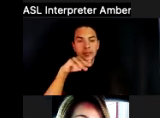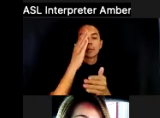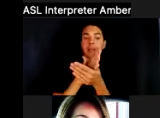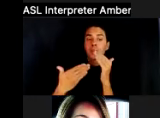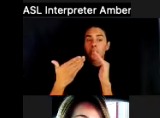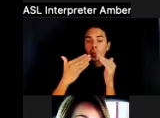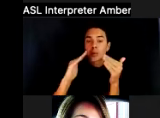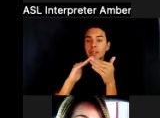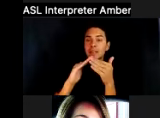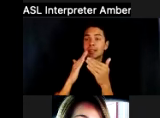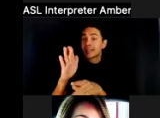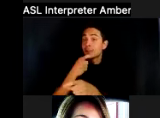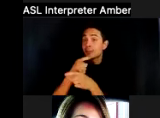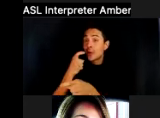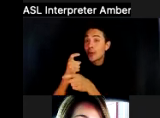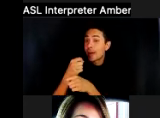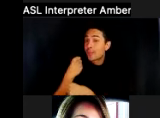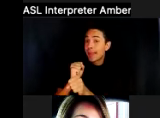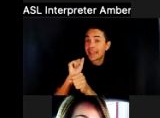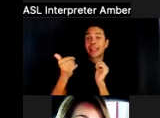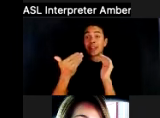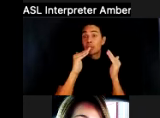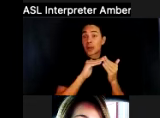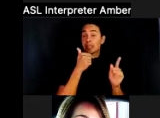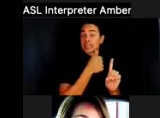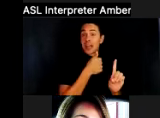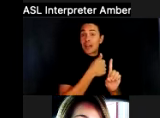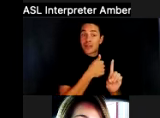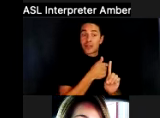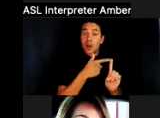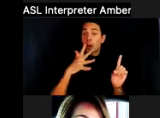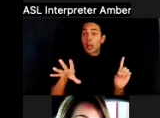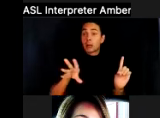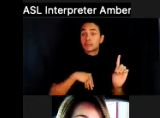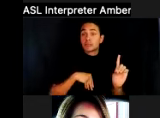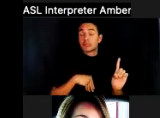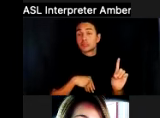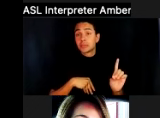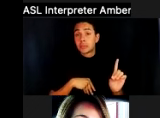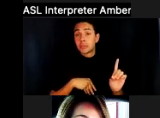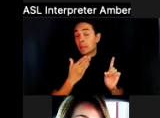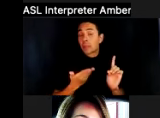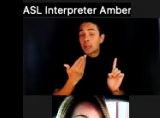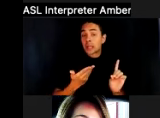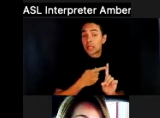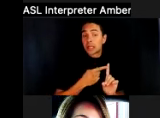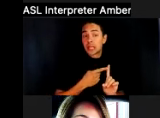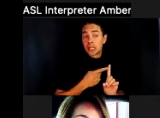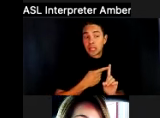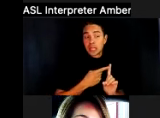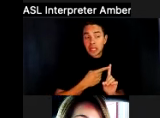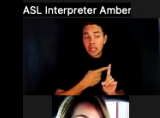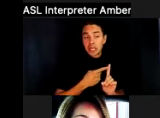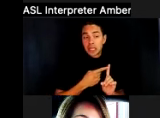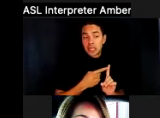there may be jokes that are made that the community itself is sort of maybe,